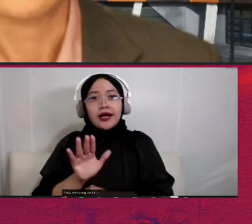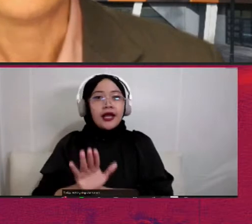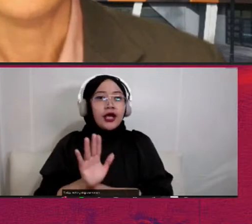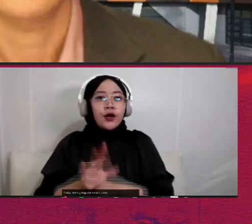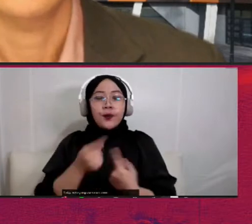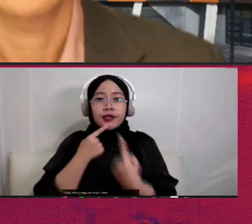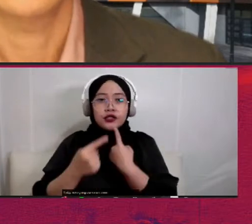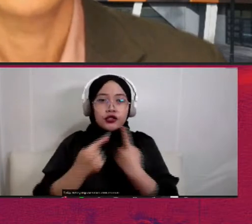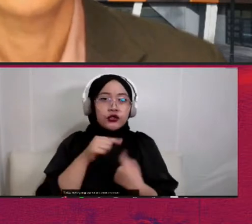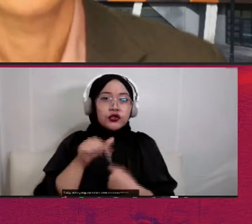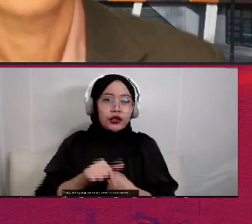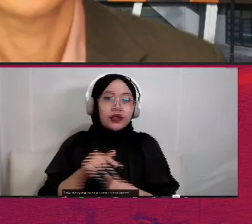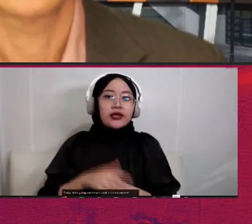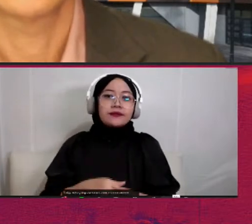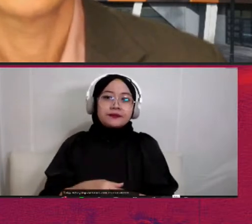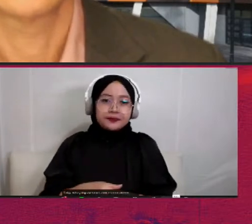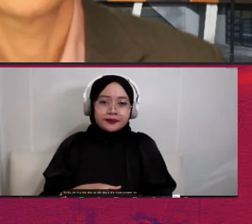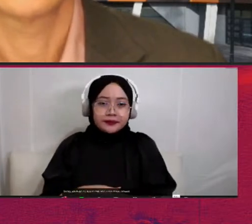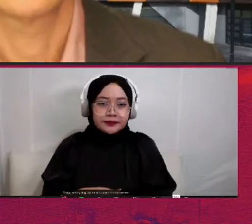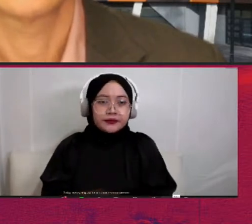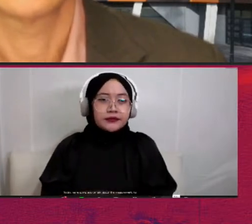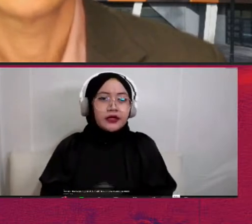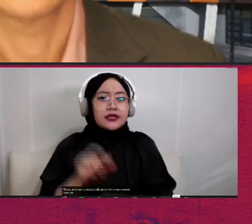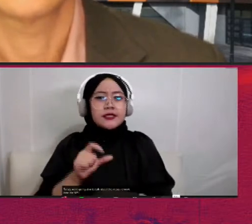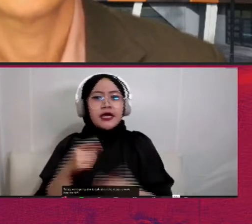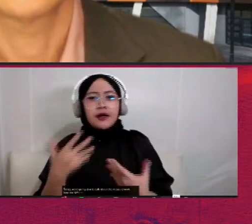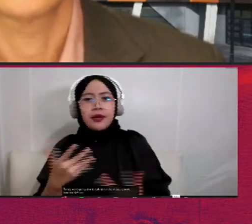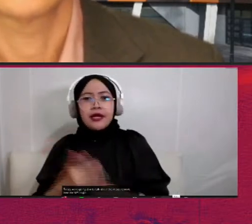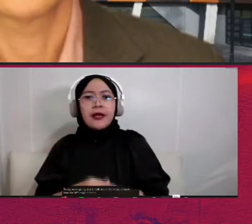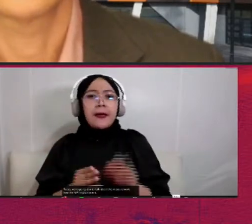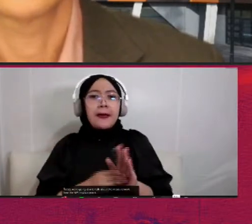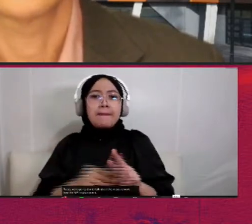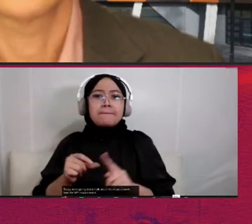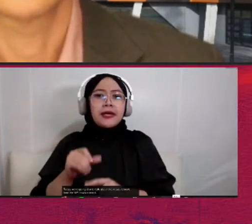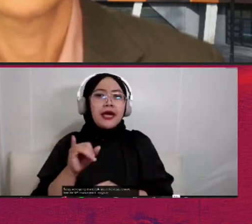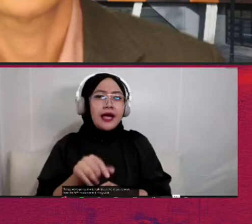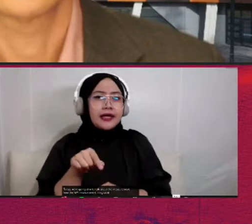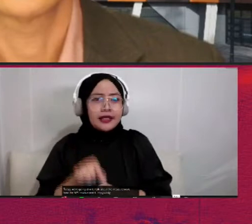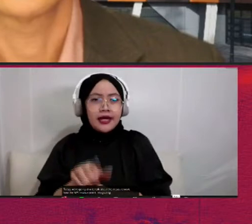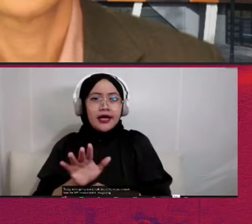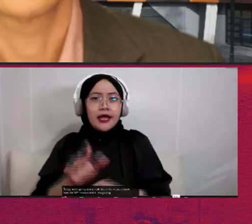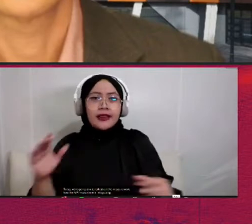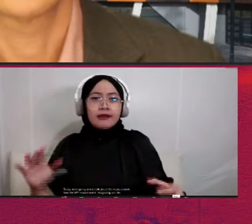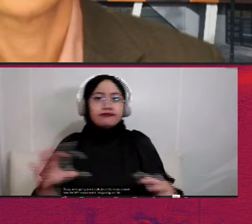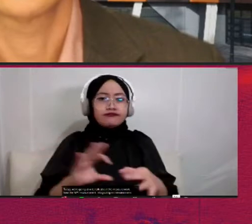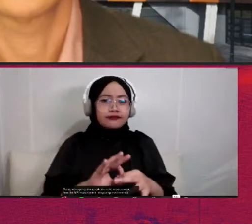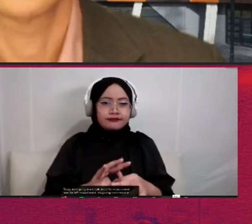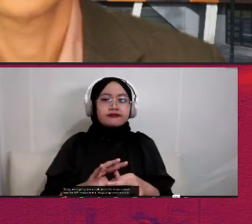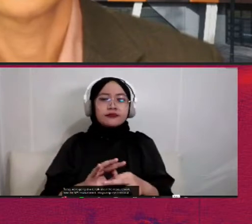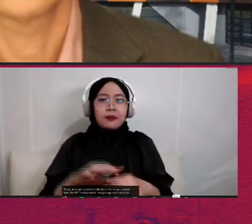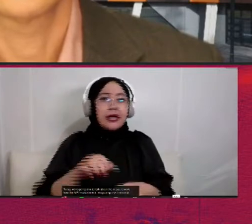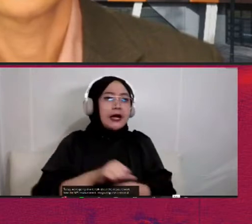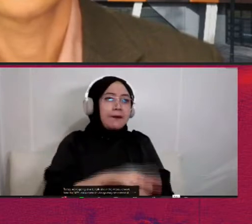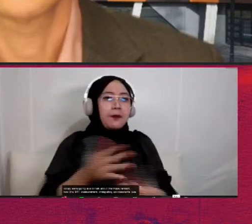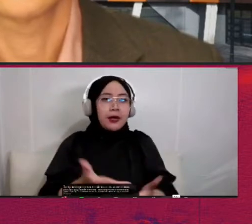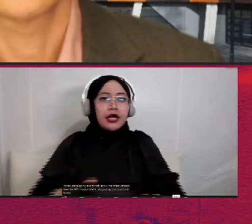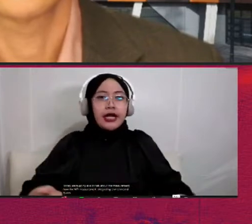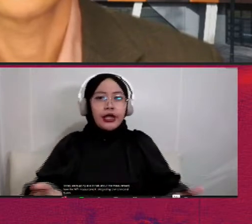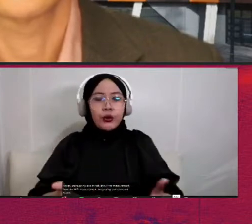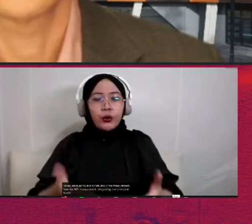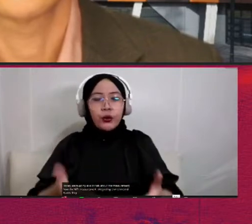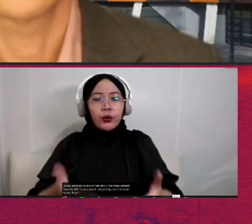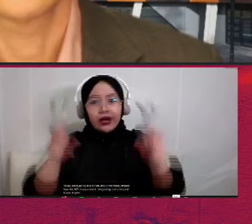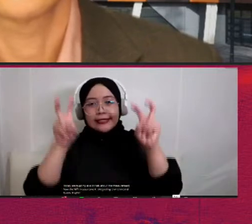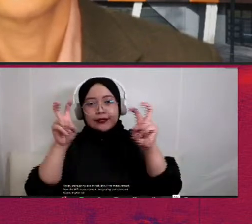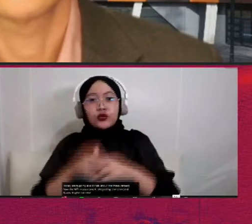the measurement, how the MPI measurement integrating the environmental issues maybe can